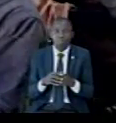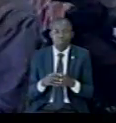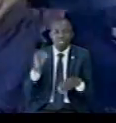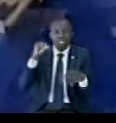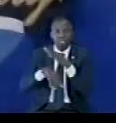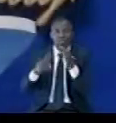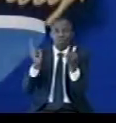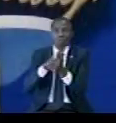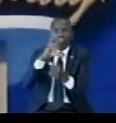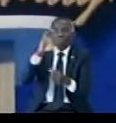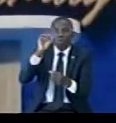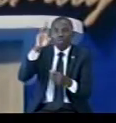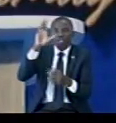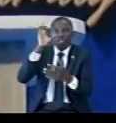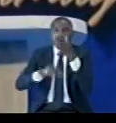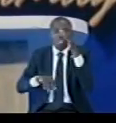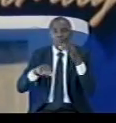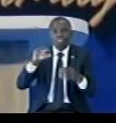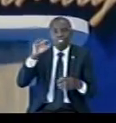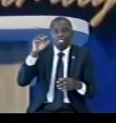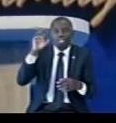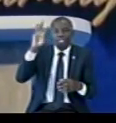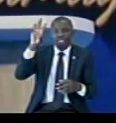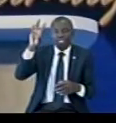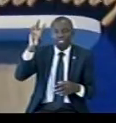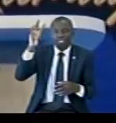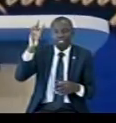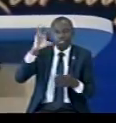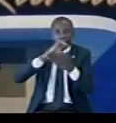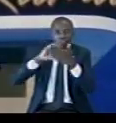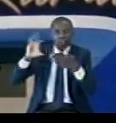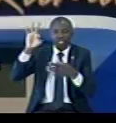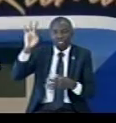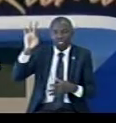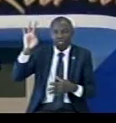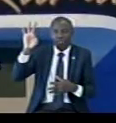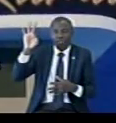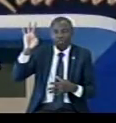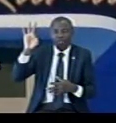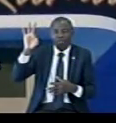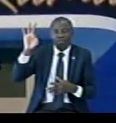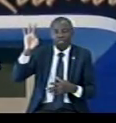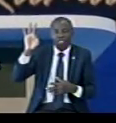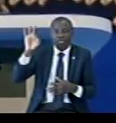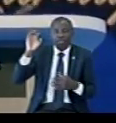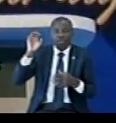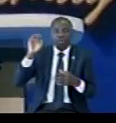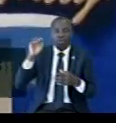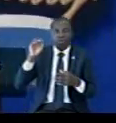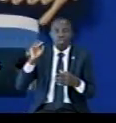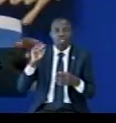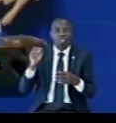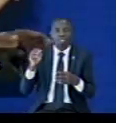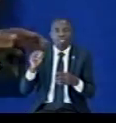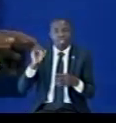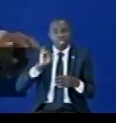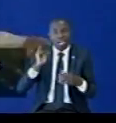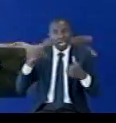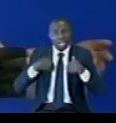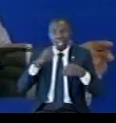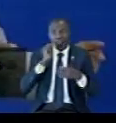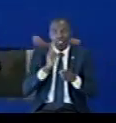chapter 6, reading from verse 9. 1 Corinthians chapter 6, reading from verse 9. I've been talking